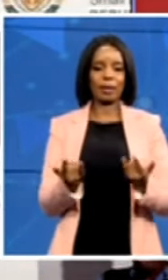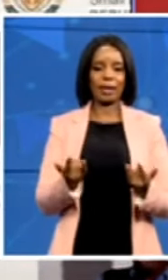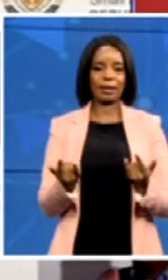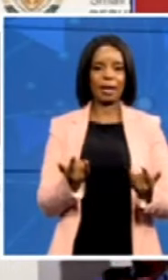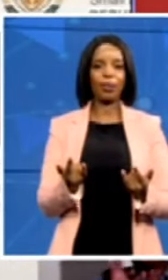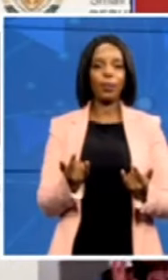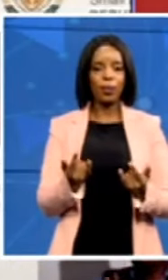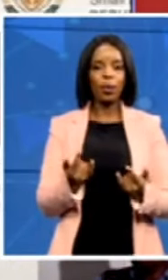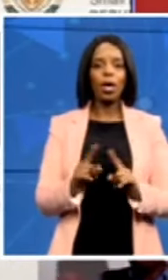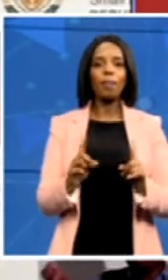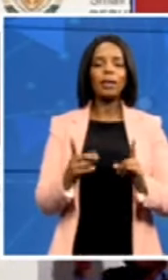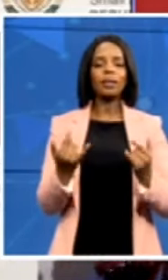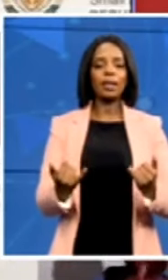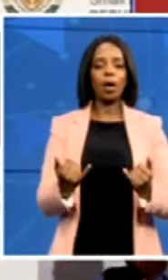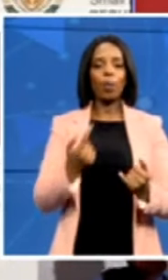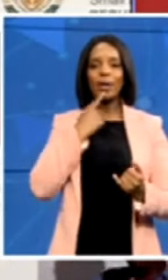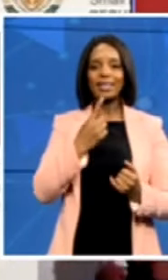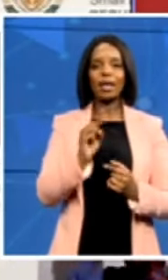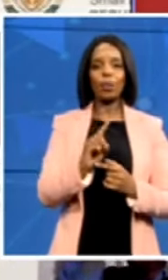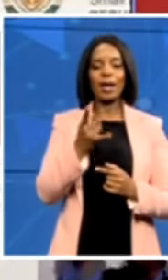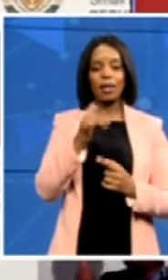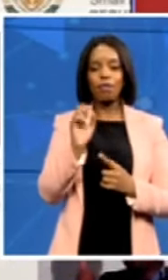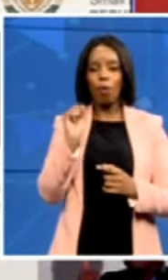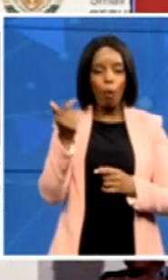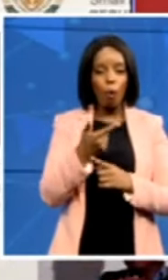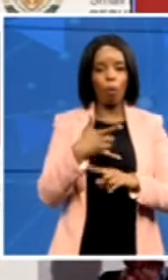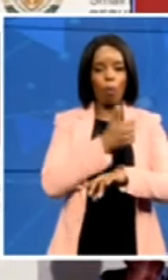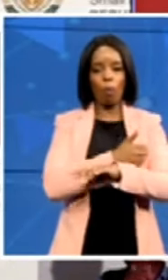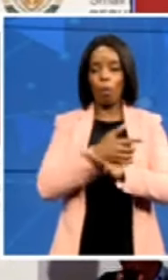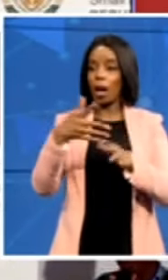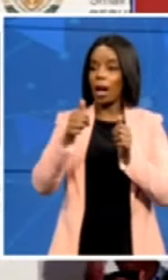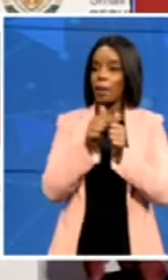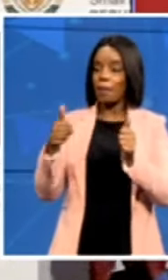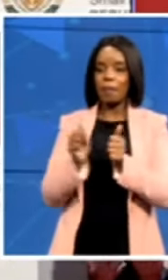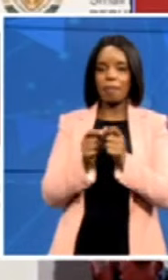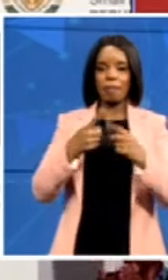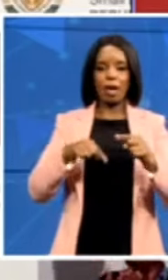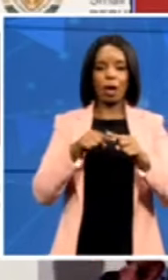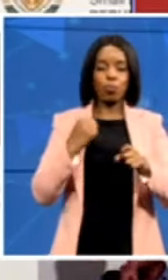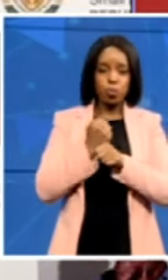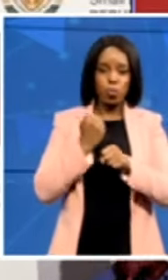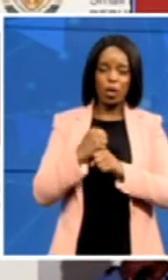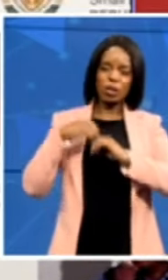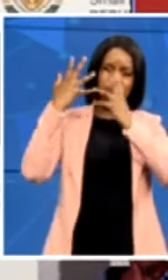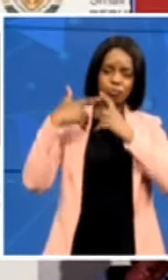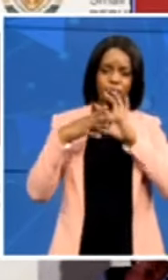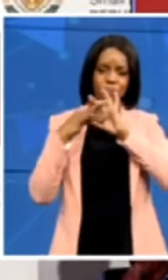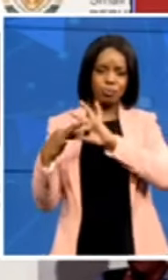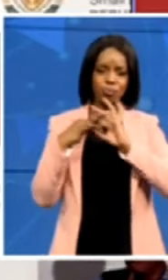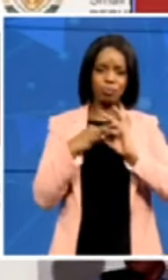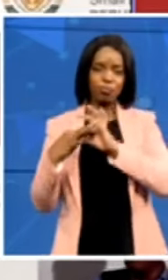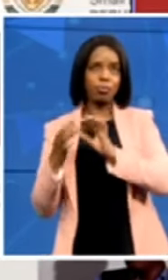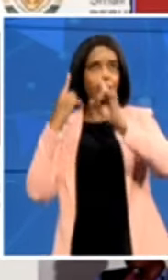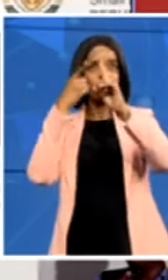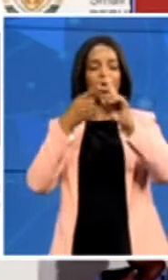all stakeholders and coordinate our efforts, we're able to reach the target that we want to reach, including supersede some of